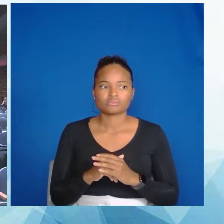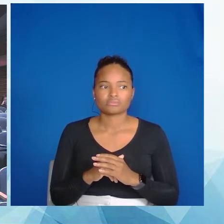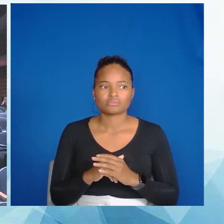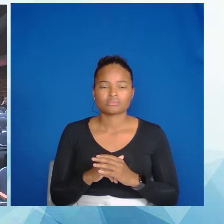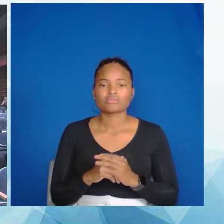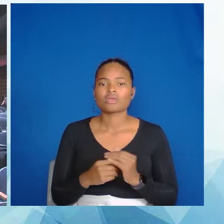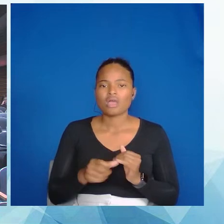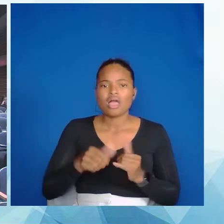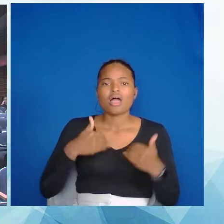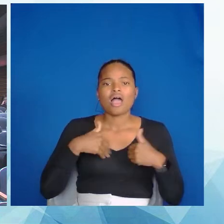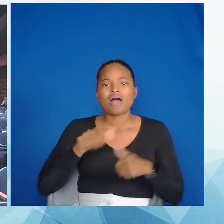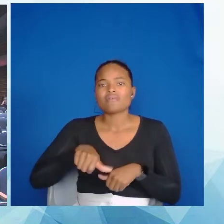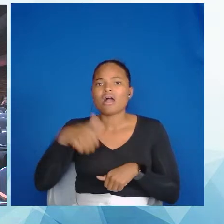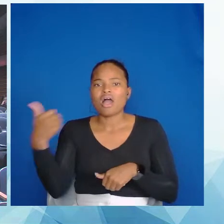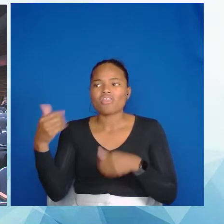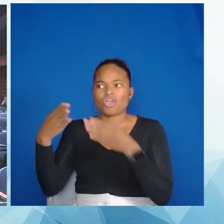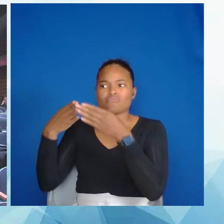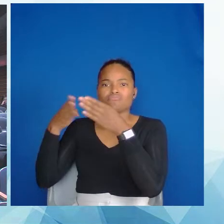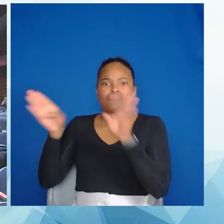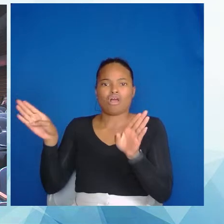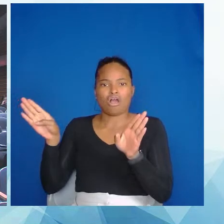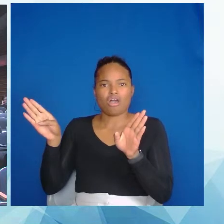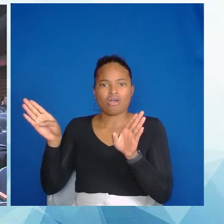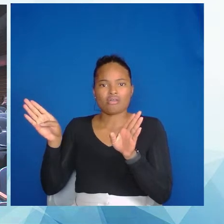executive session that is for legal advice.